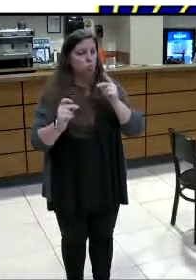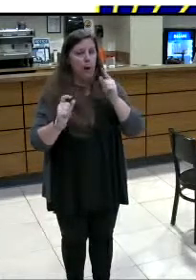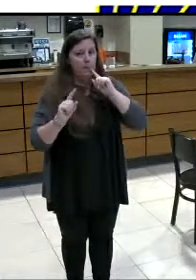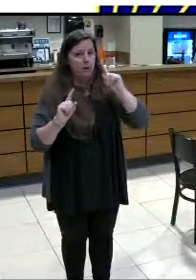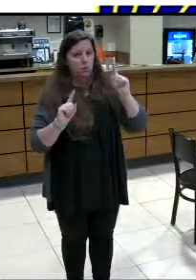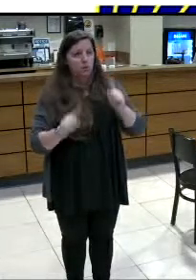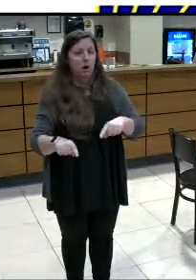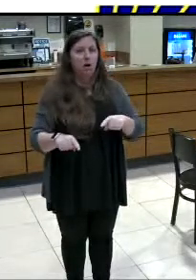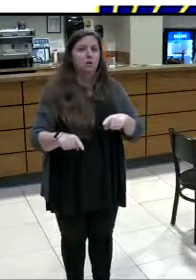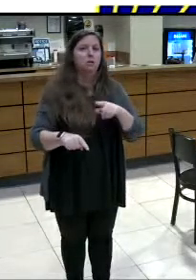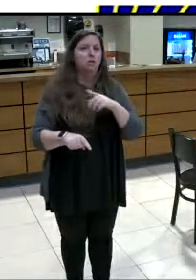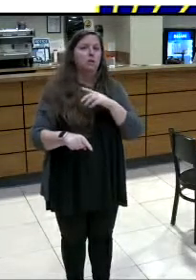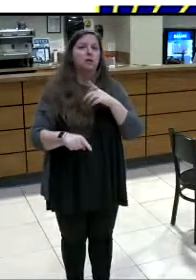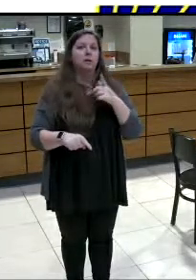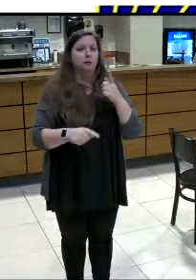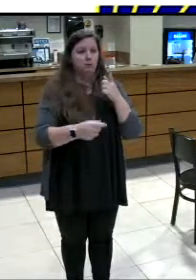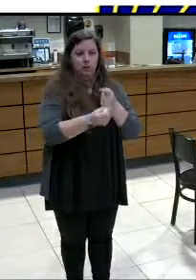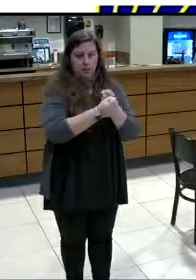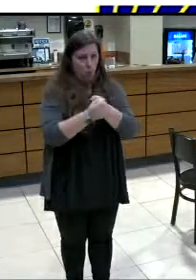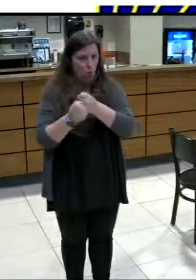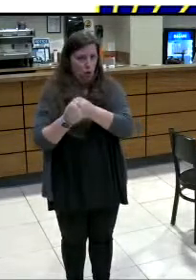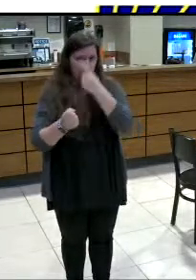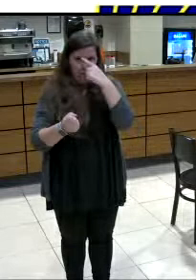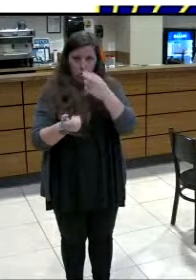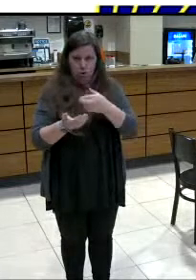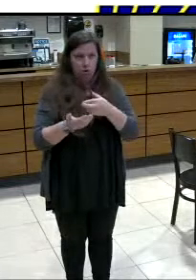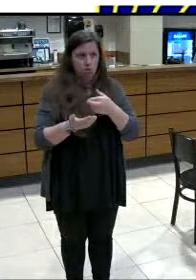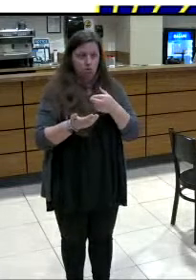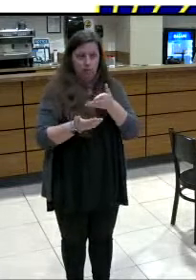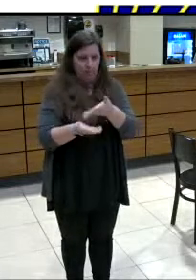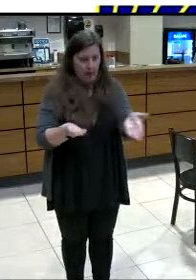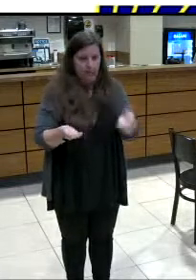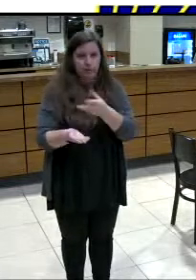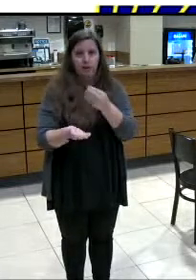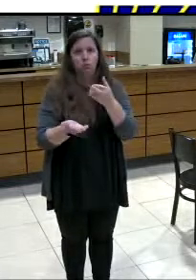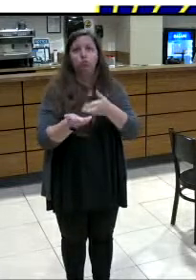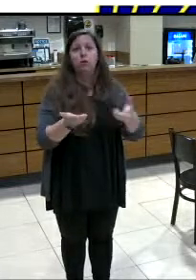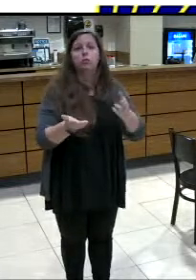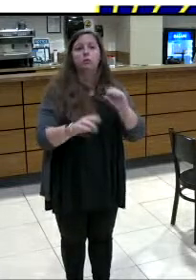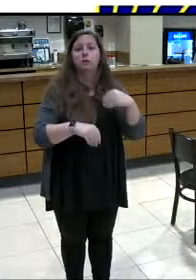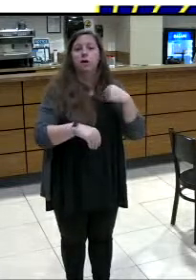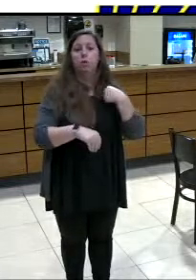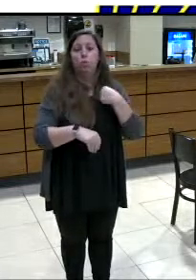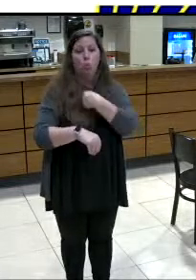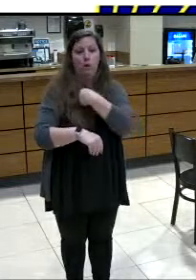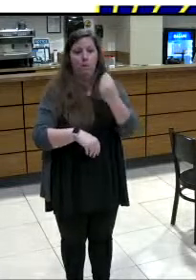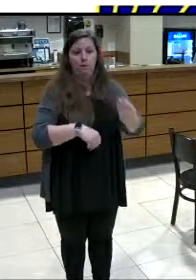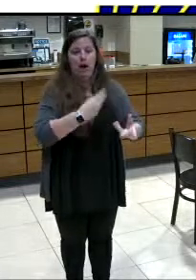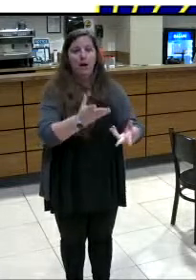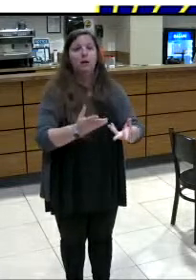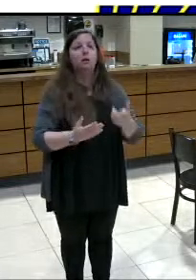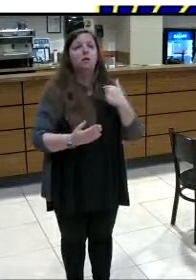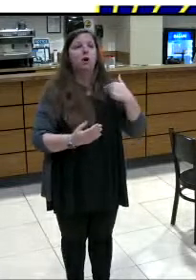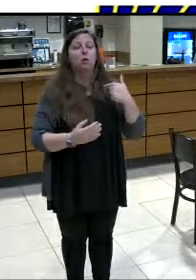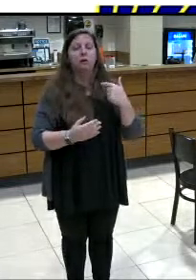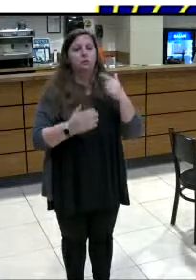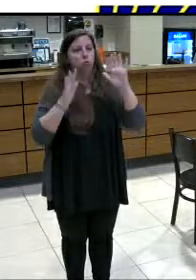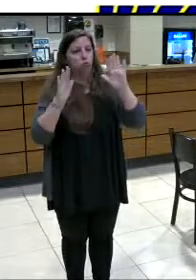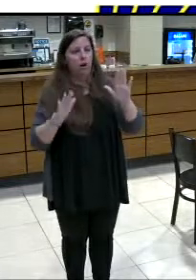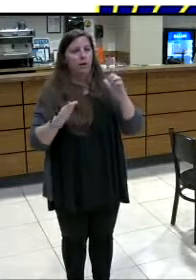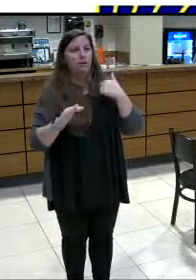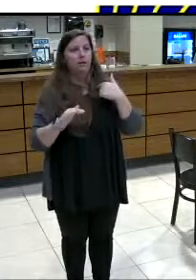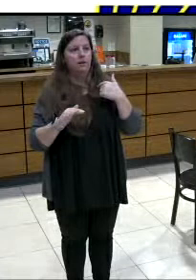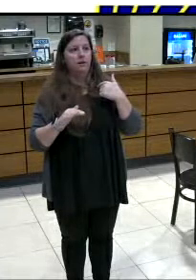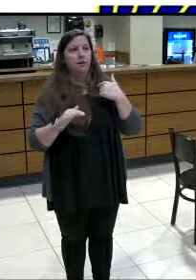including finance and human resources. So it is great to be able to talk to the chief that is in charge